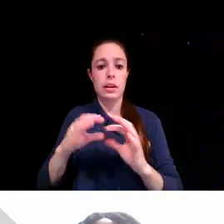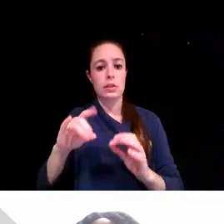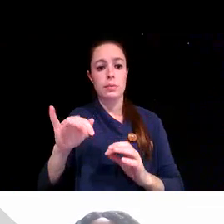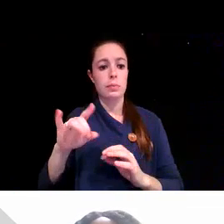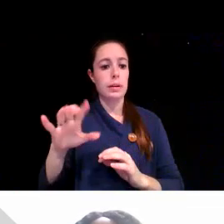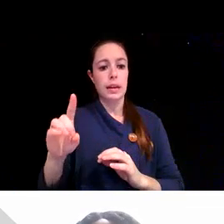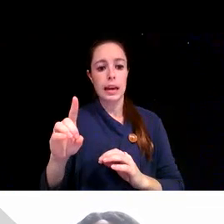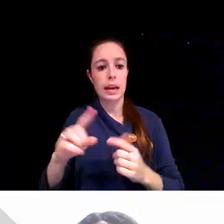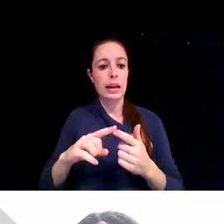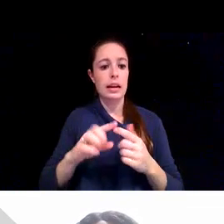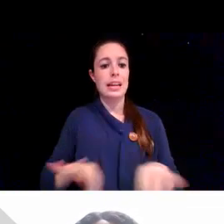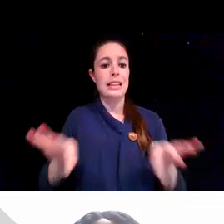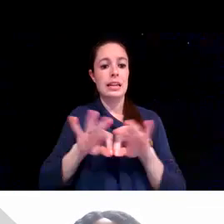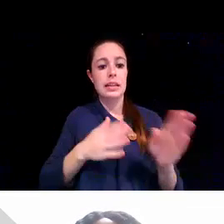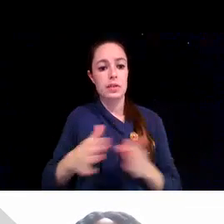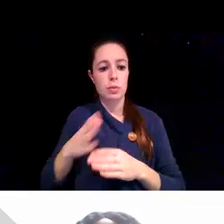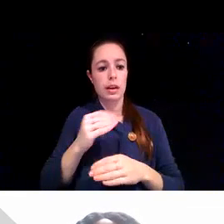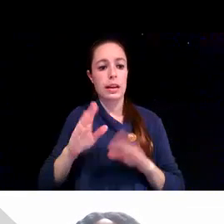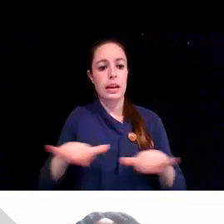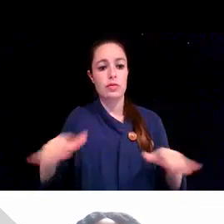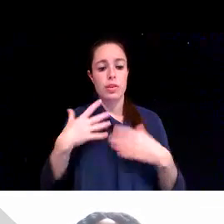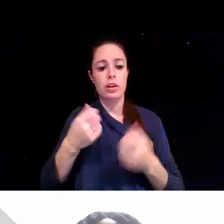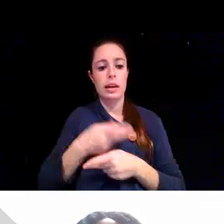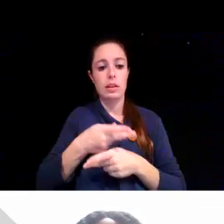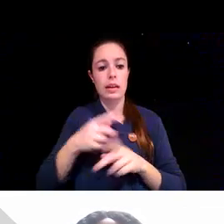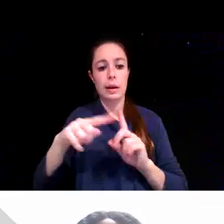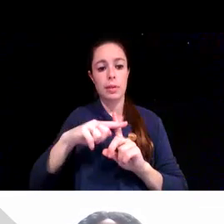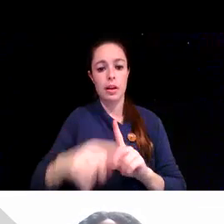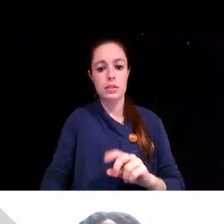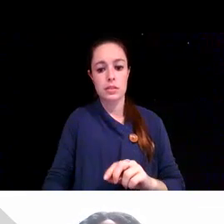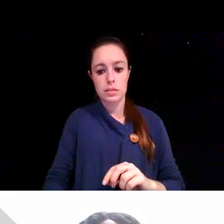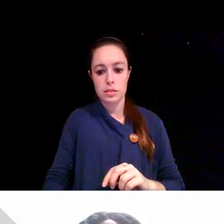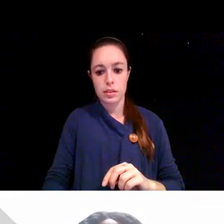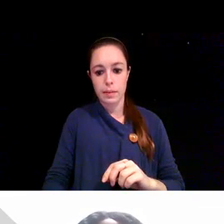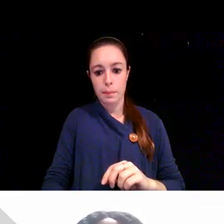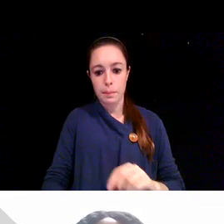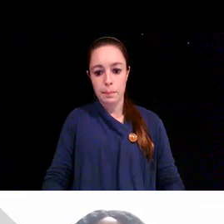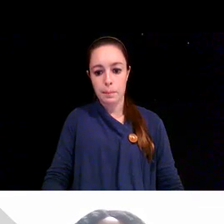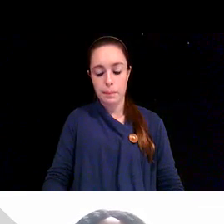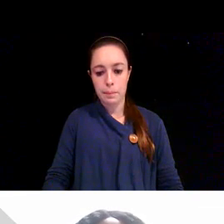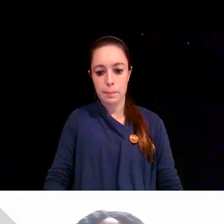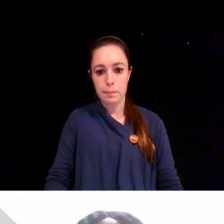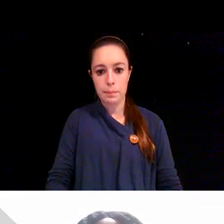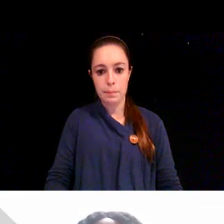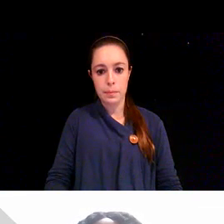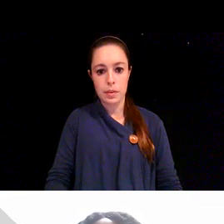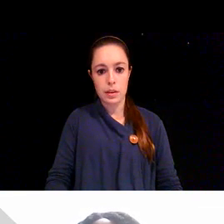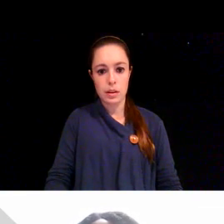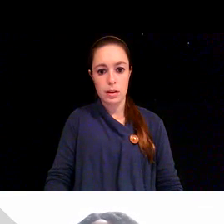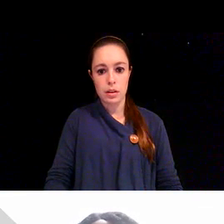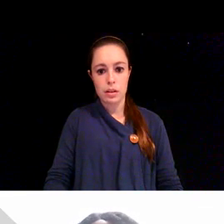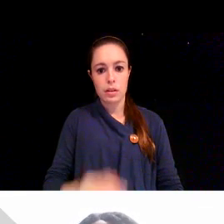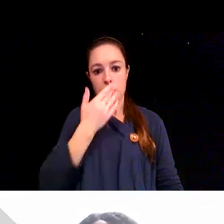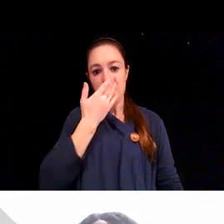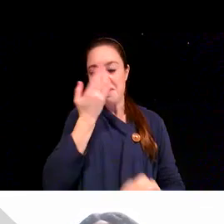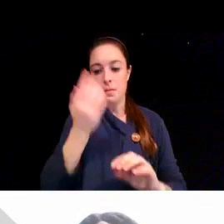Plan, and Child Care Plus. So that means for those three other programs, enrollment can be completed at